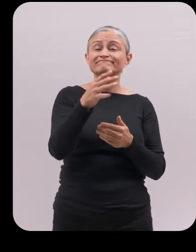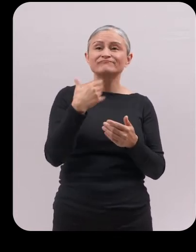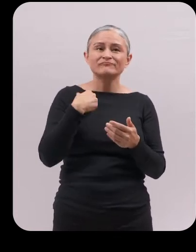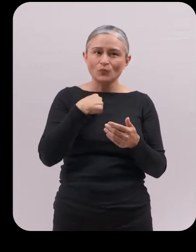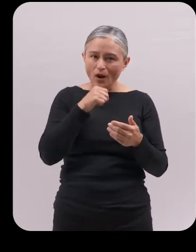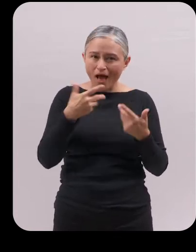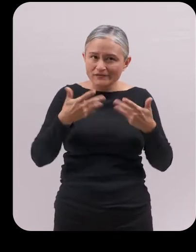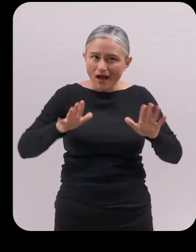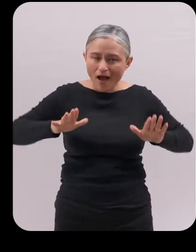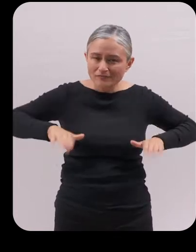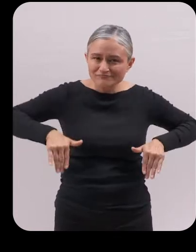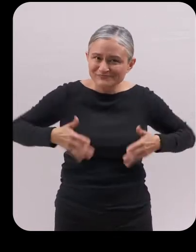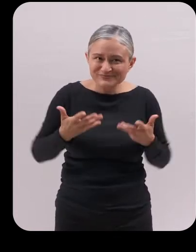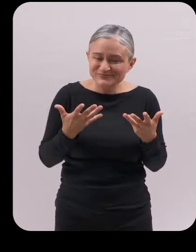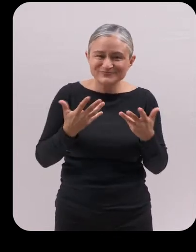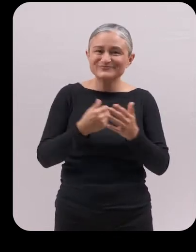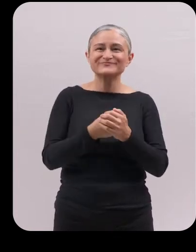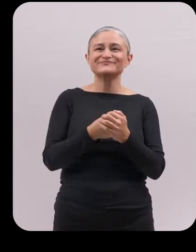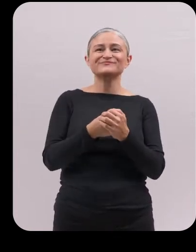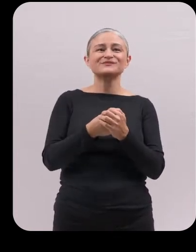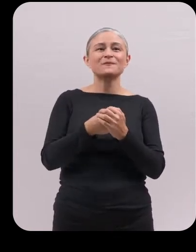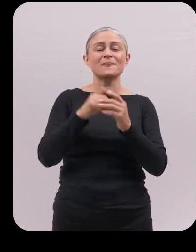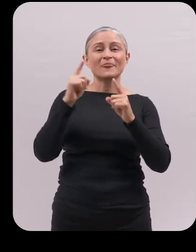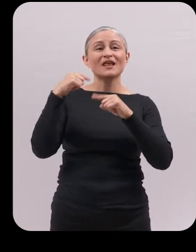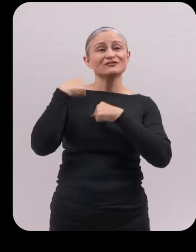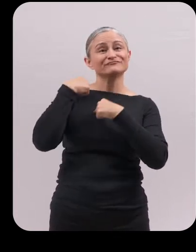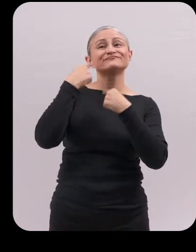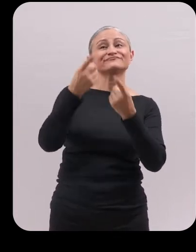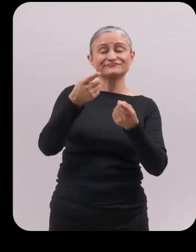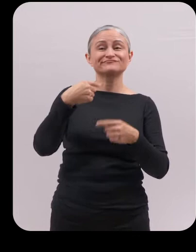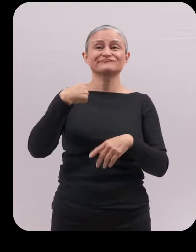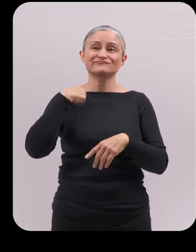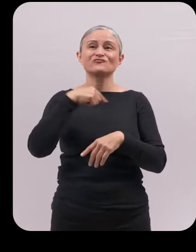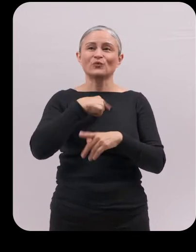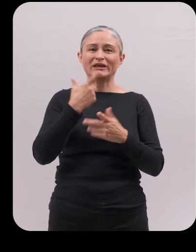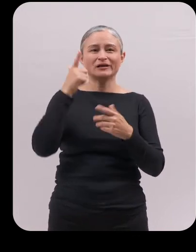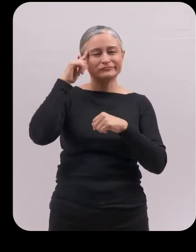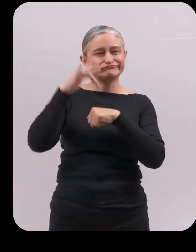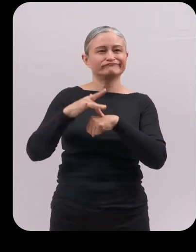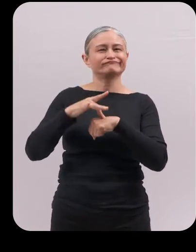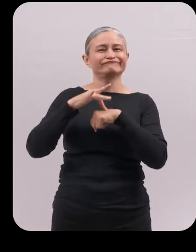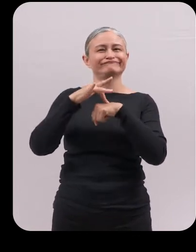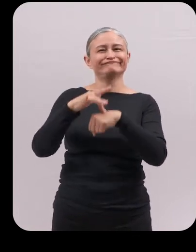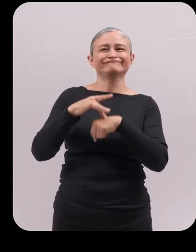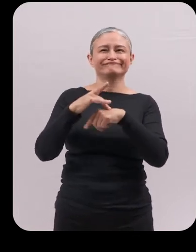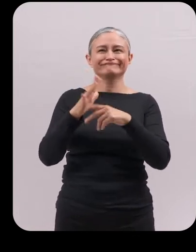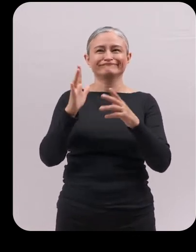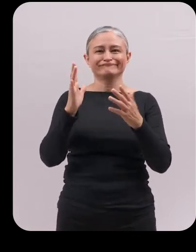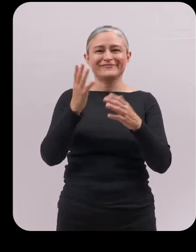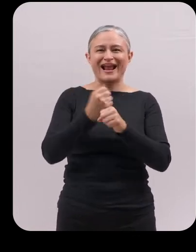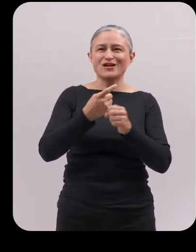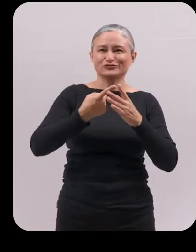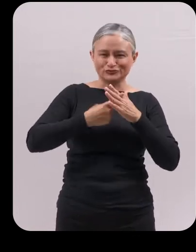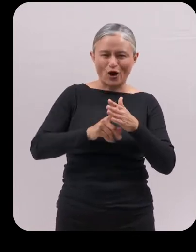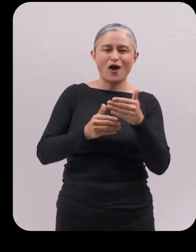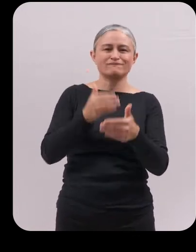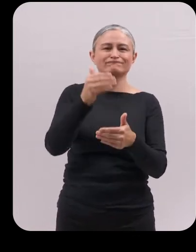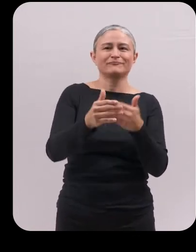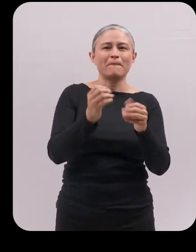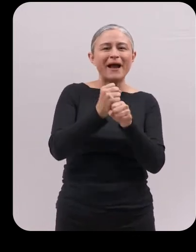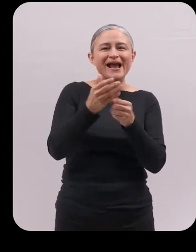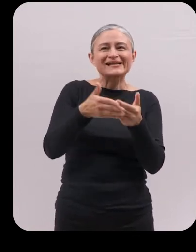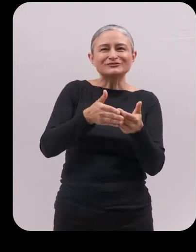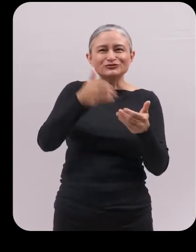yet. Since the early days of Firebase, we have obsessed over the getting started experience. When we released the